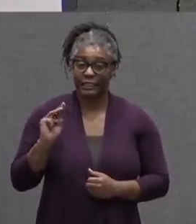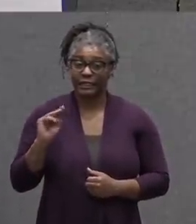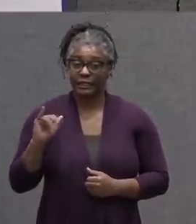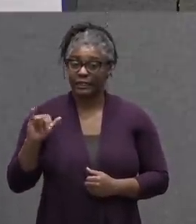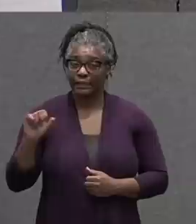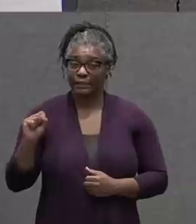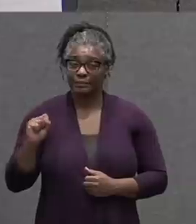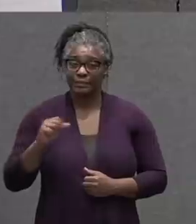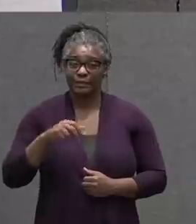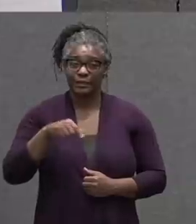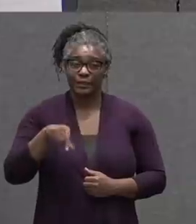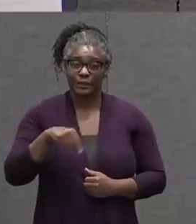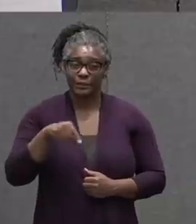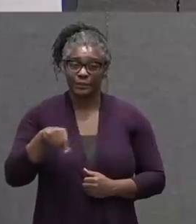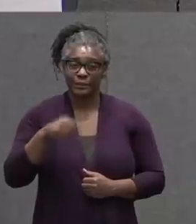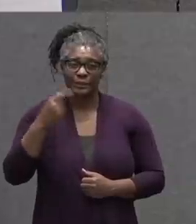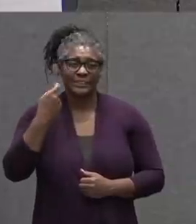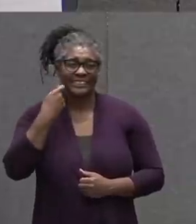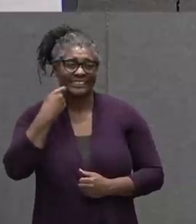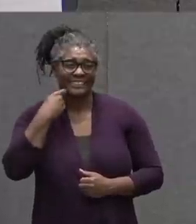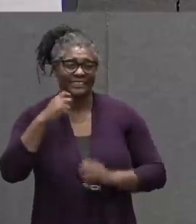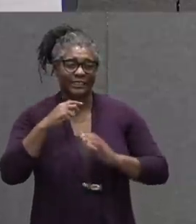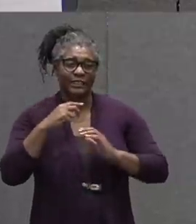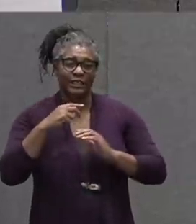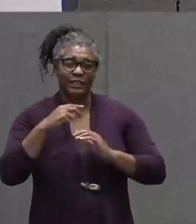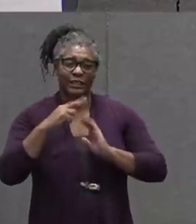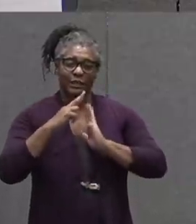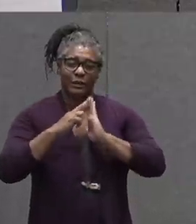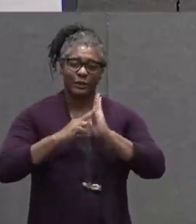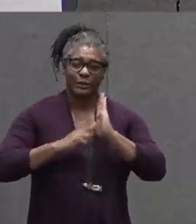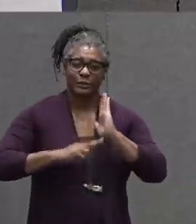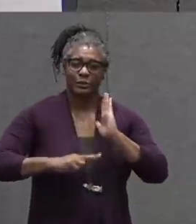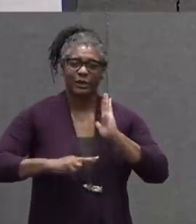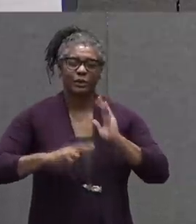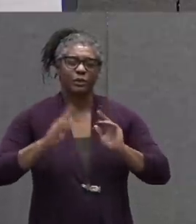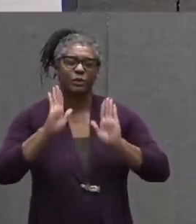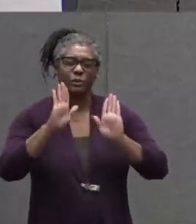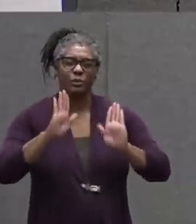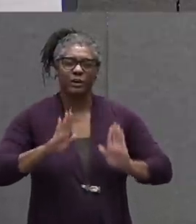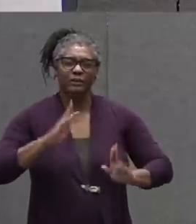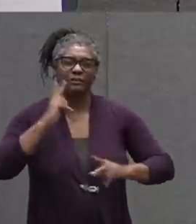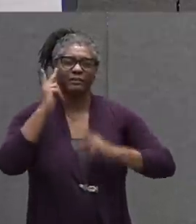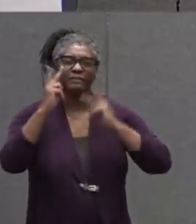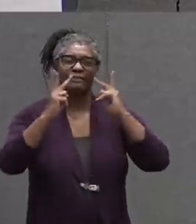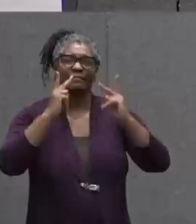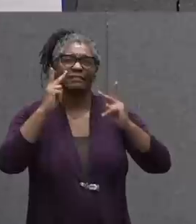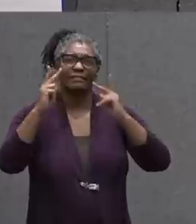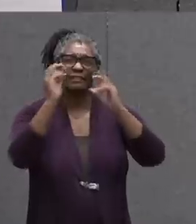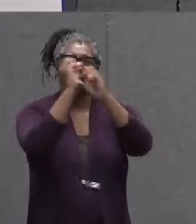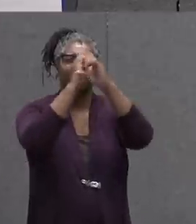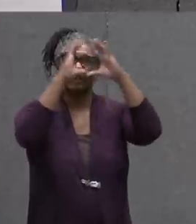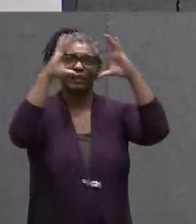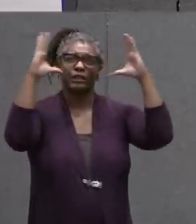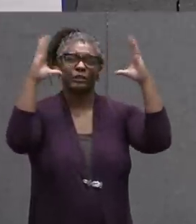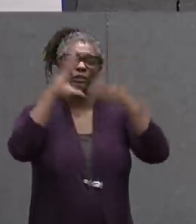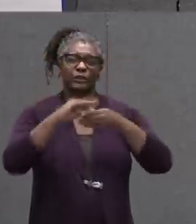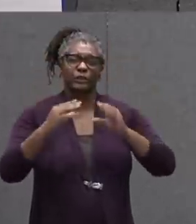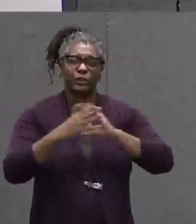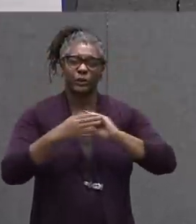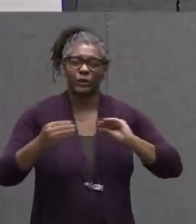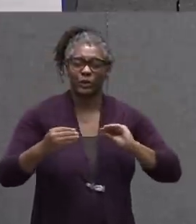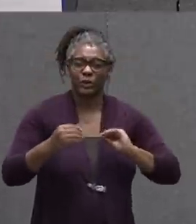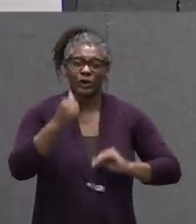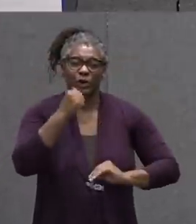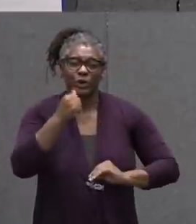wonderful visual story about the imagination a little girl had and the journey she took throughout